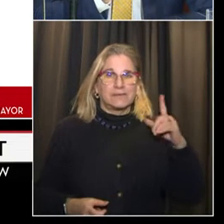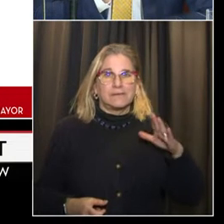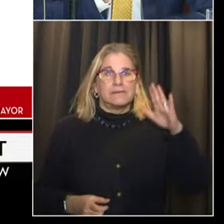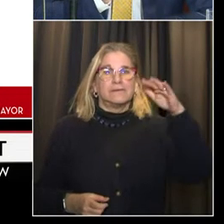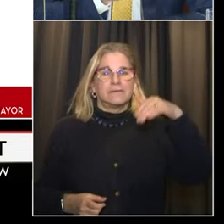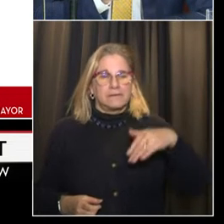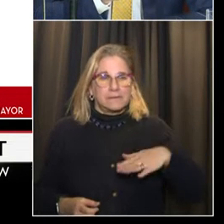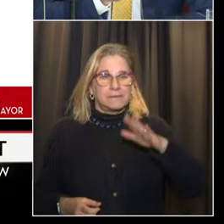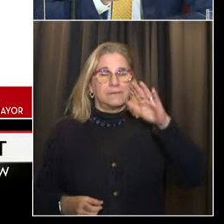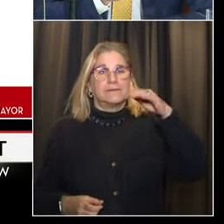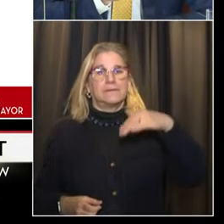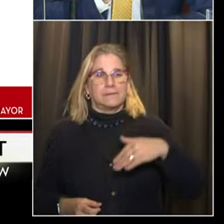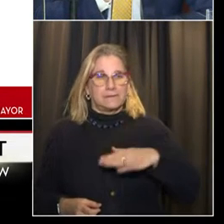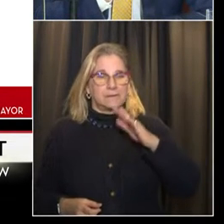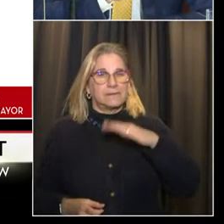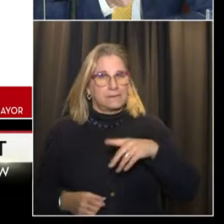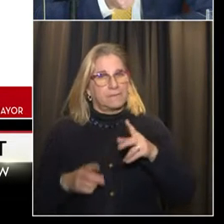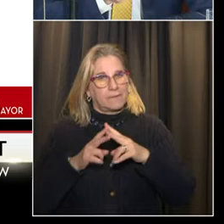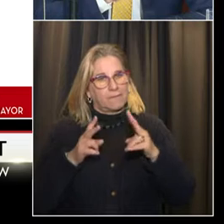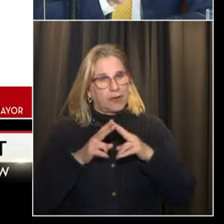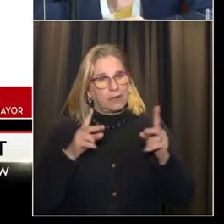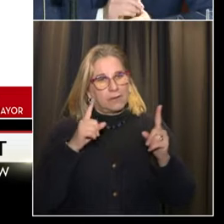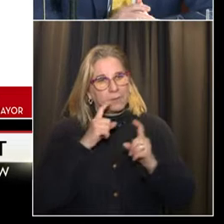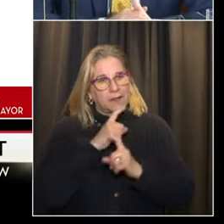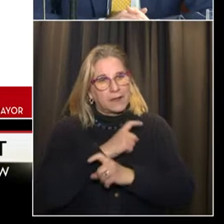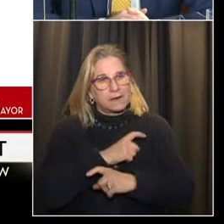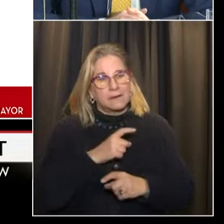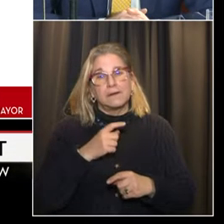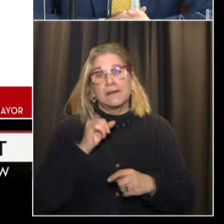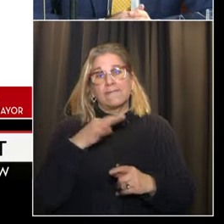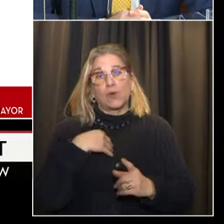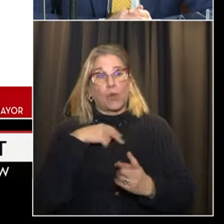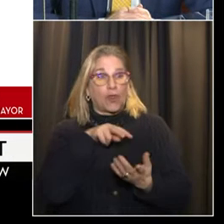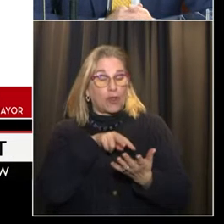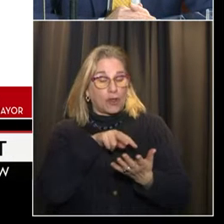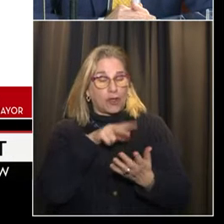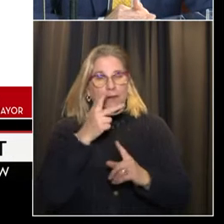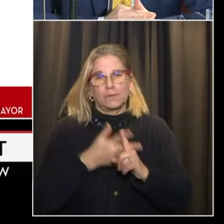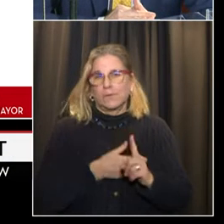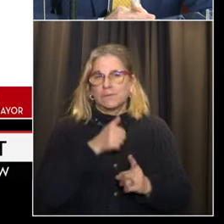over say, a 3-month time frame in which we saw a spike in a certain type of crime.